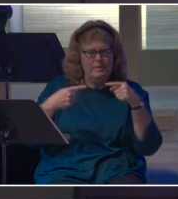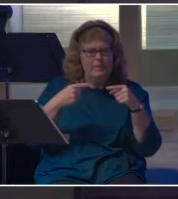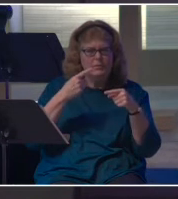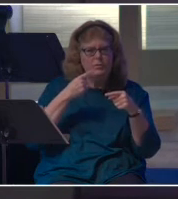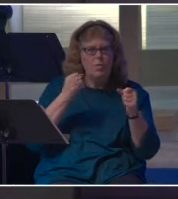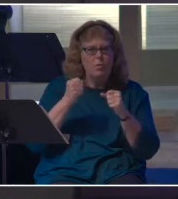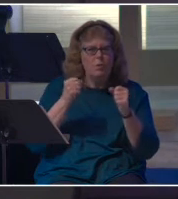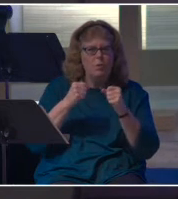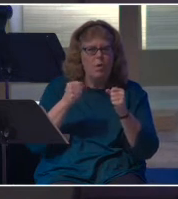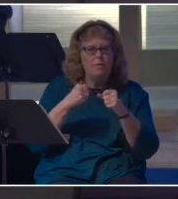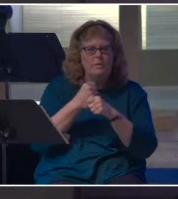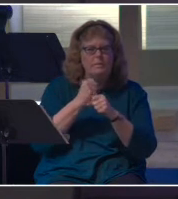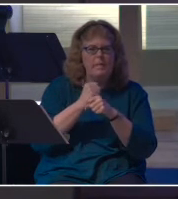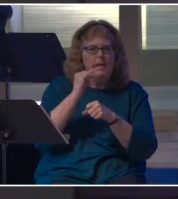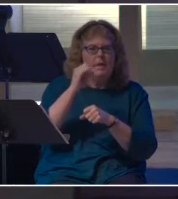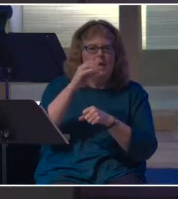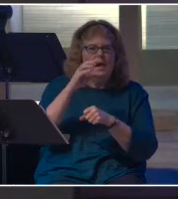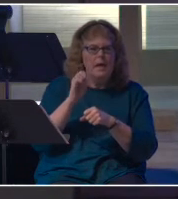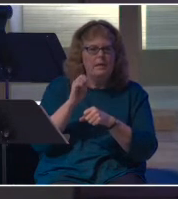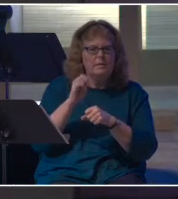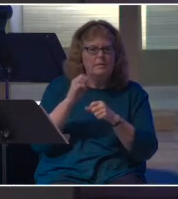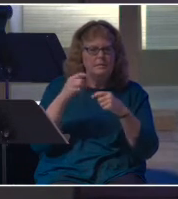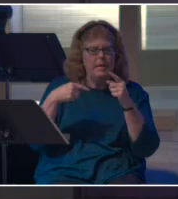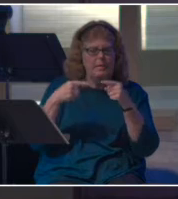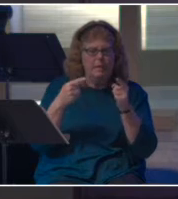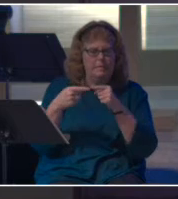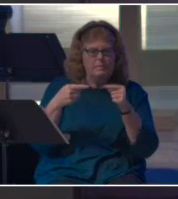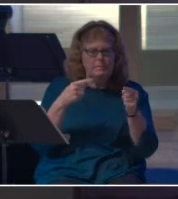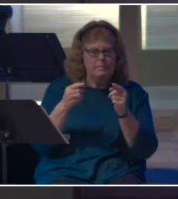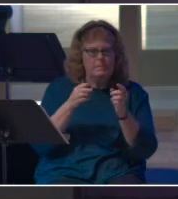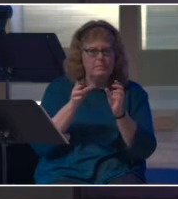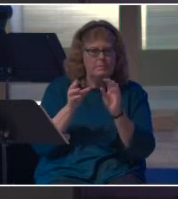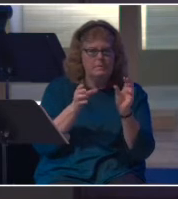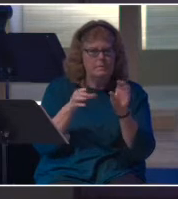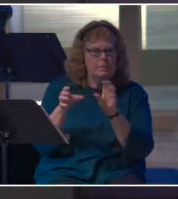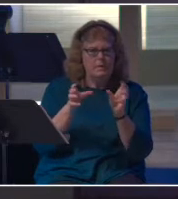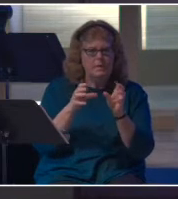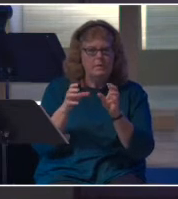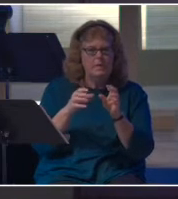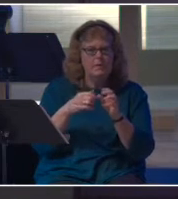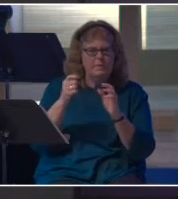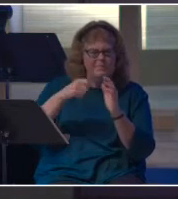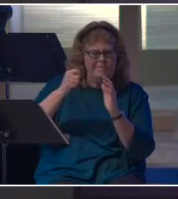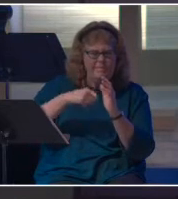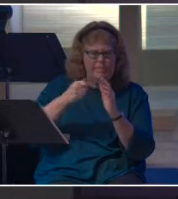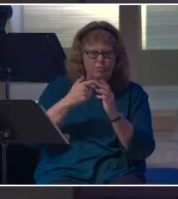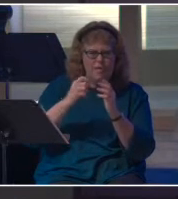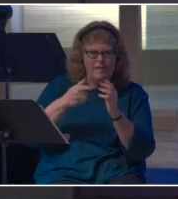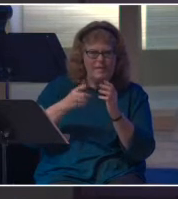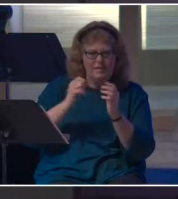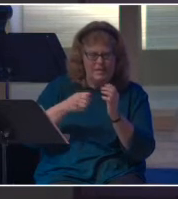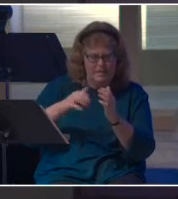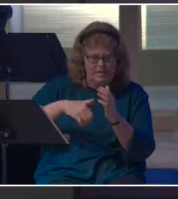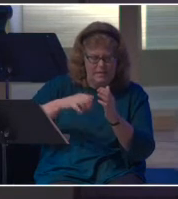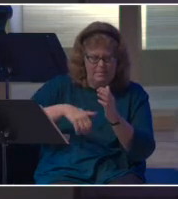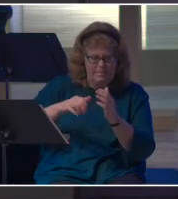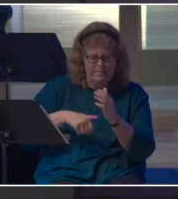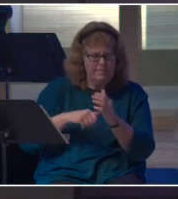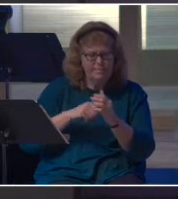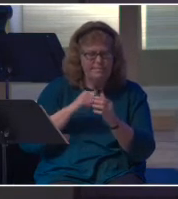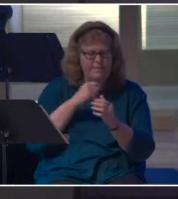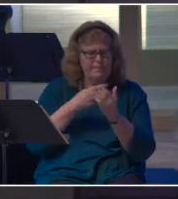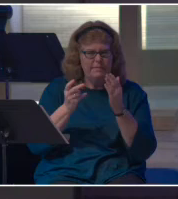it quickly created an ice patch where my tires were. So then I got out my scraper, and I tried digging out. That was a very ineffective